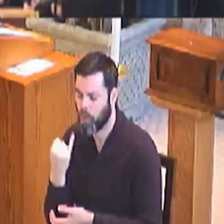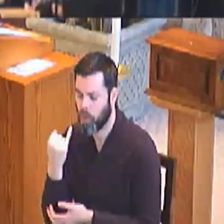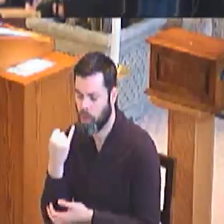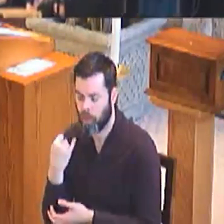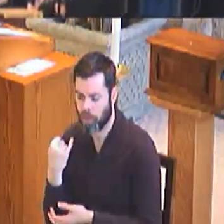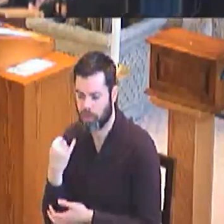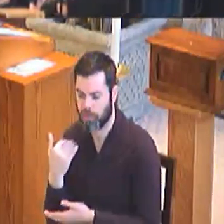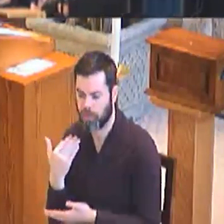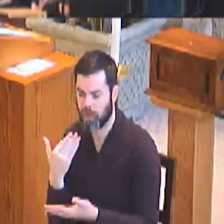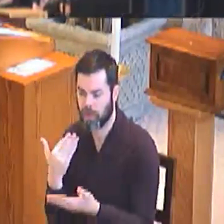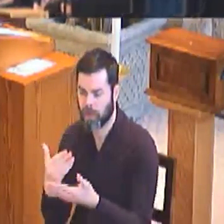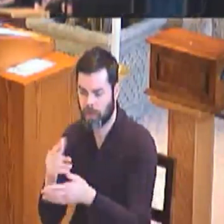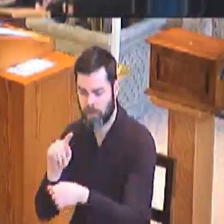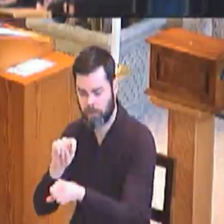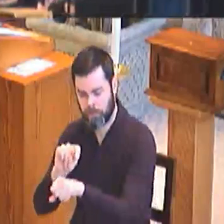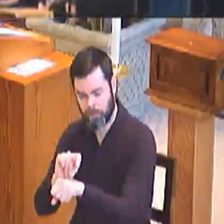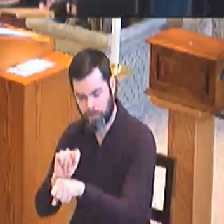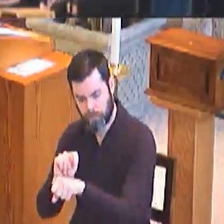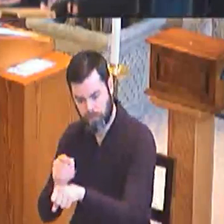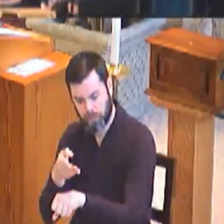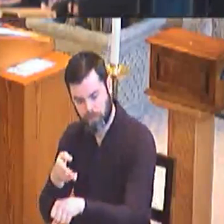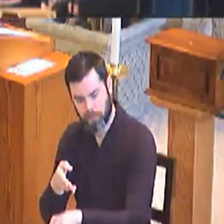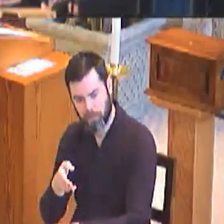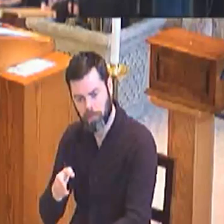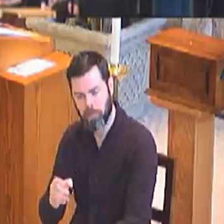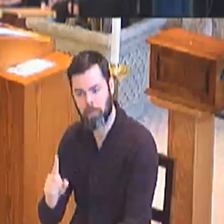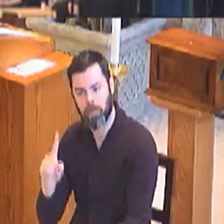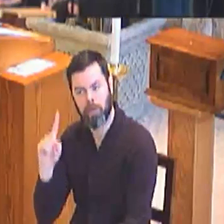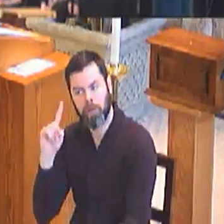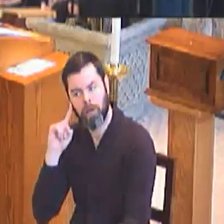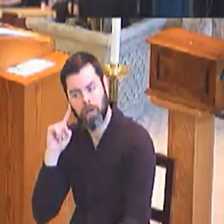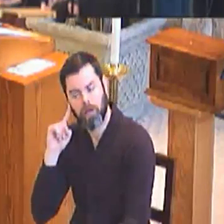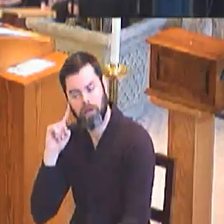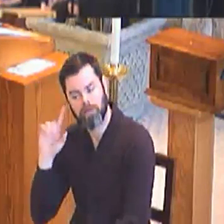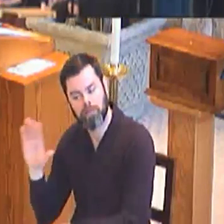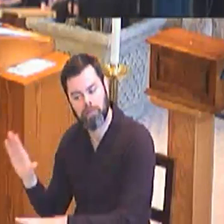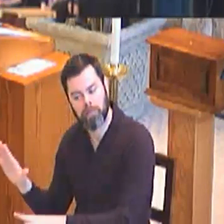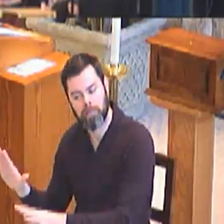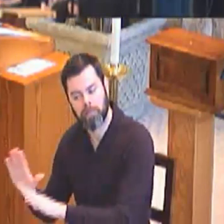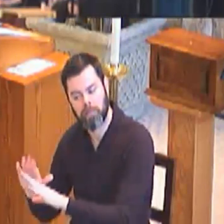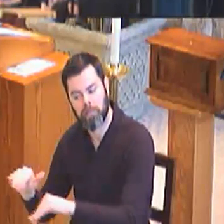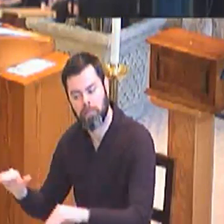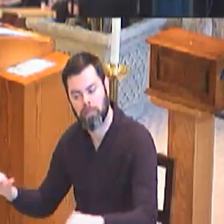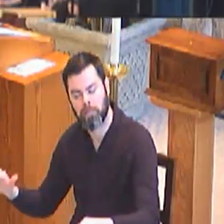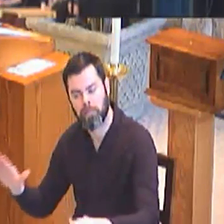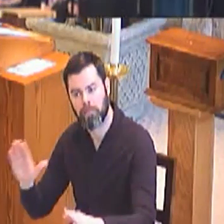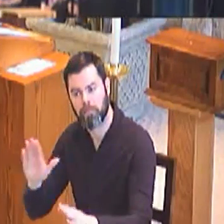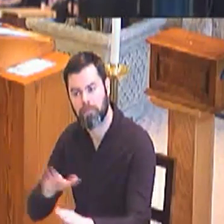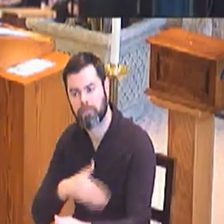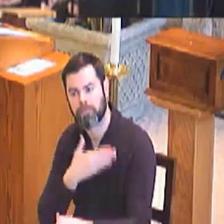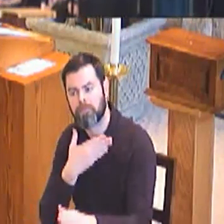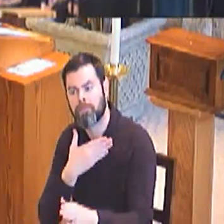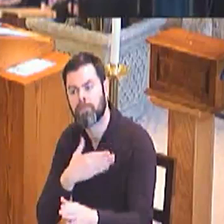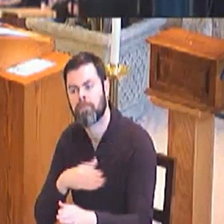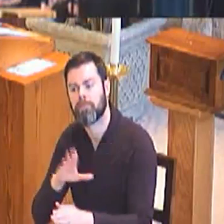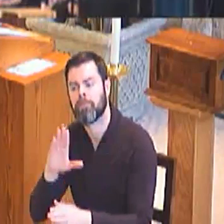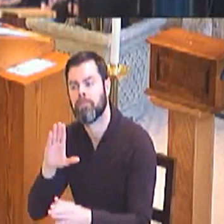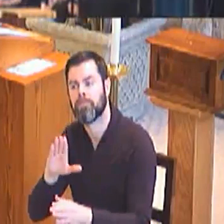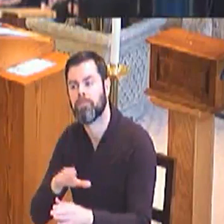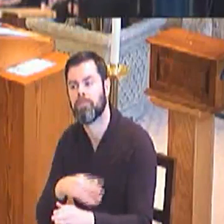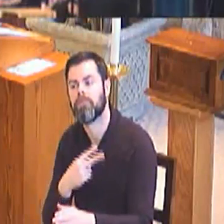there. I heard the children singing, and ever as